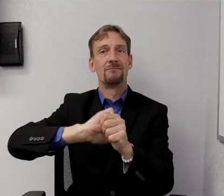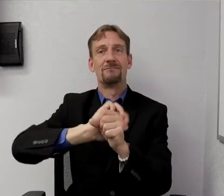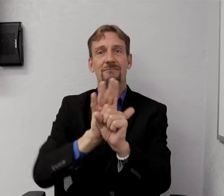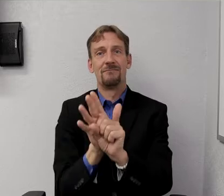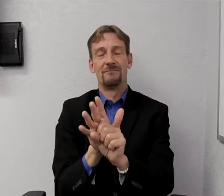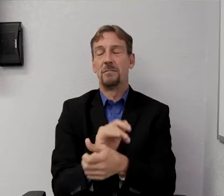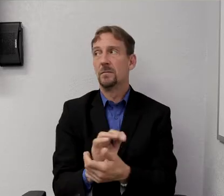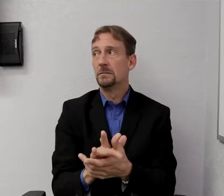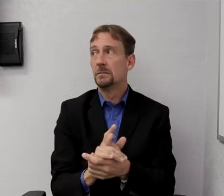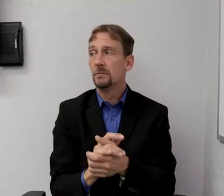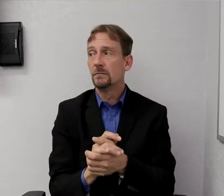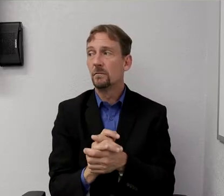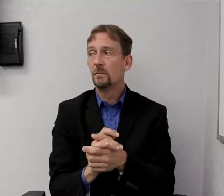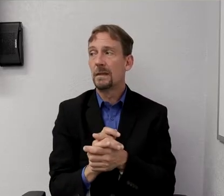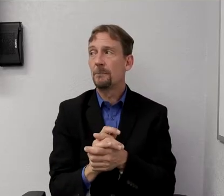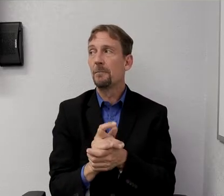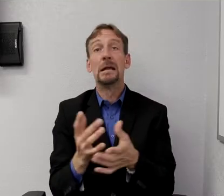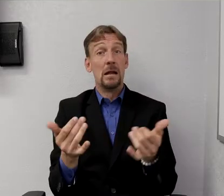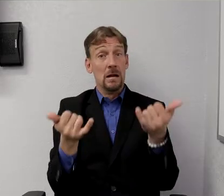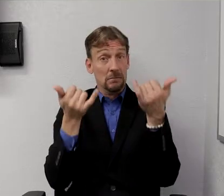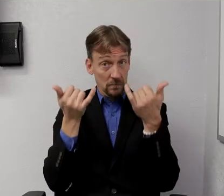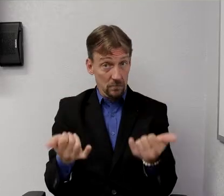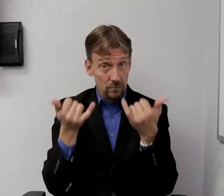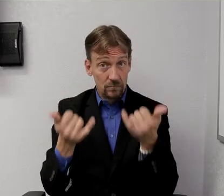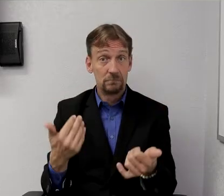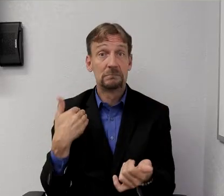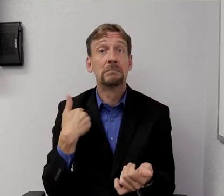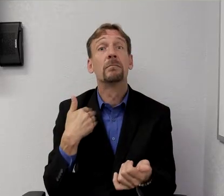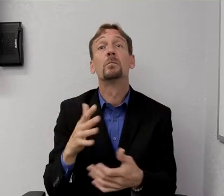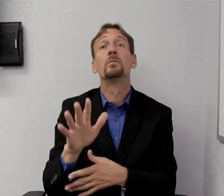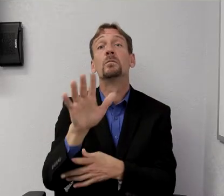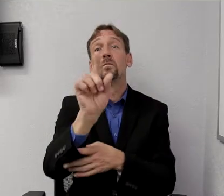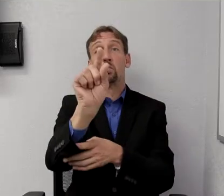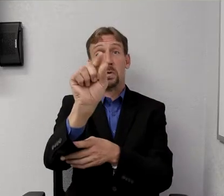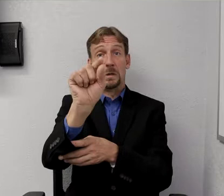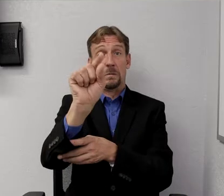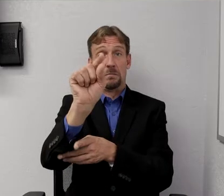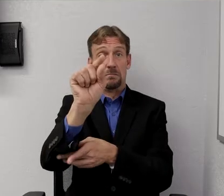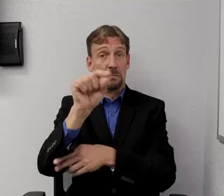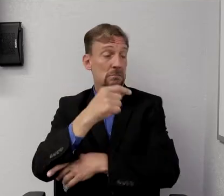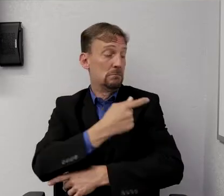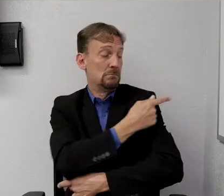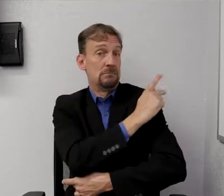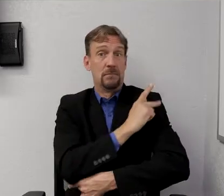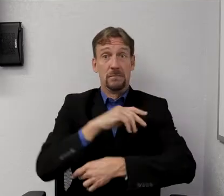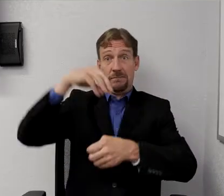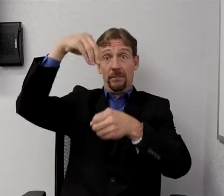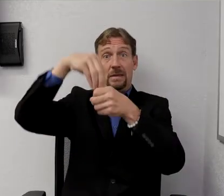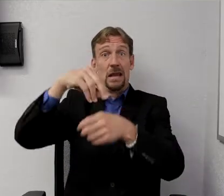virus. We currently, right now, have 20 patients that are in the